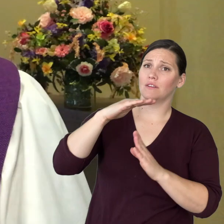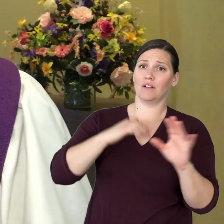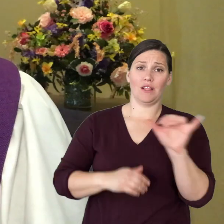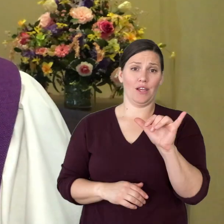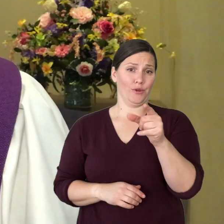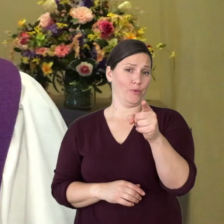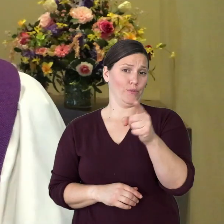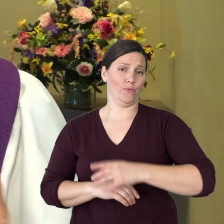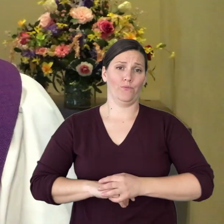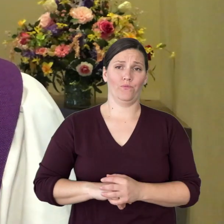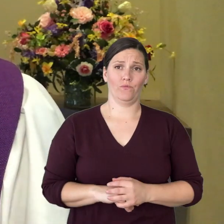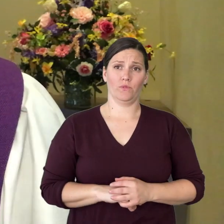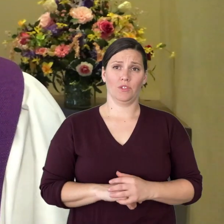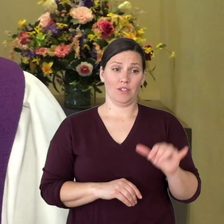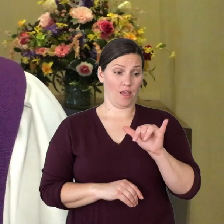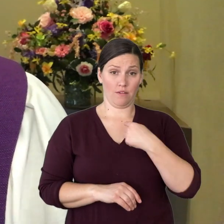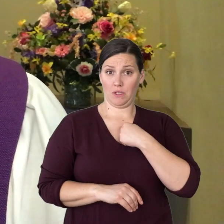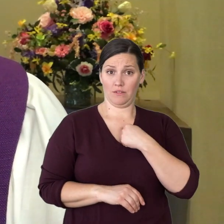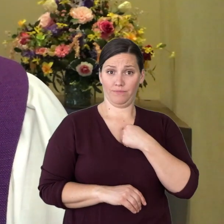you, like me.